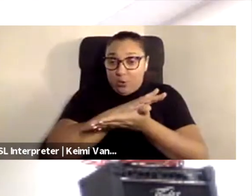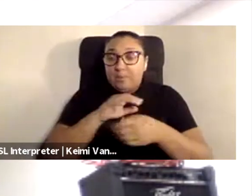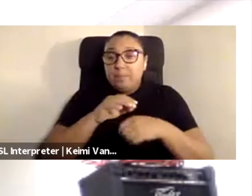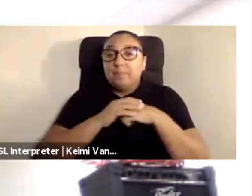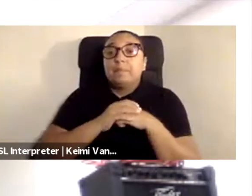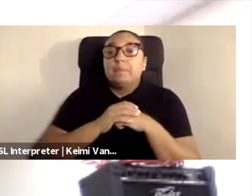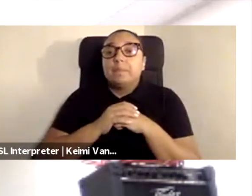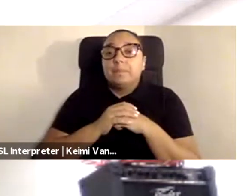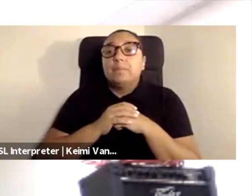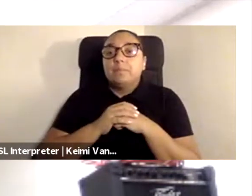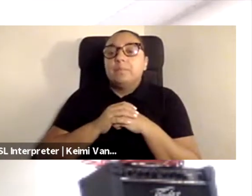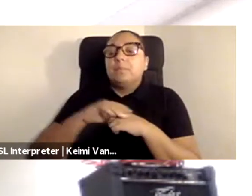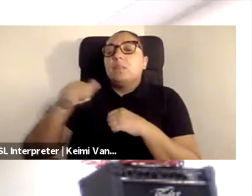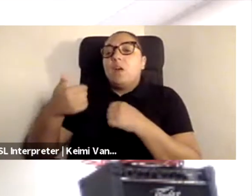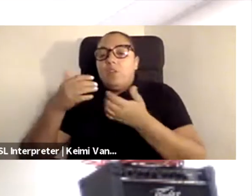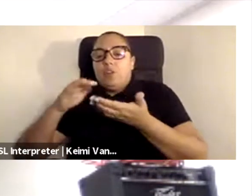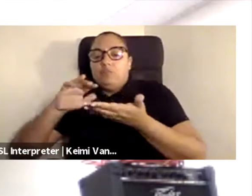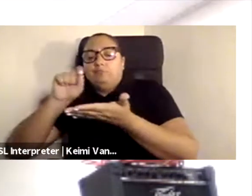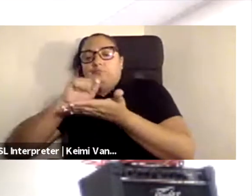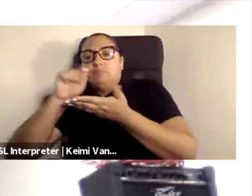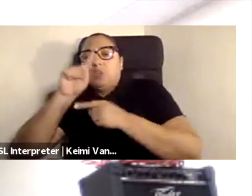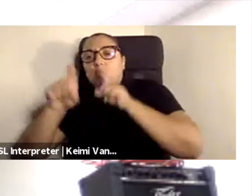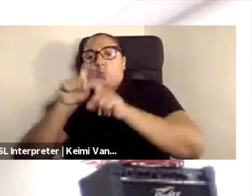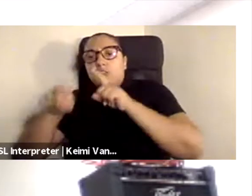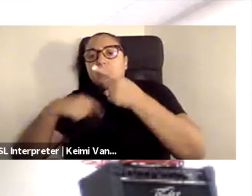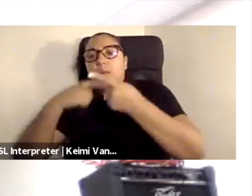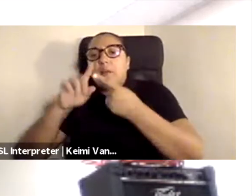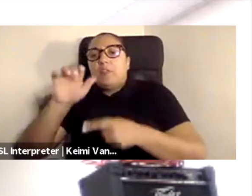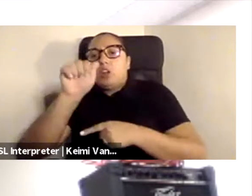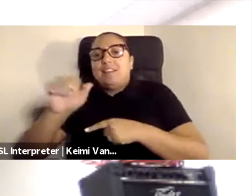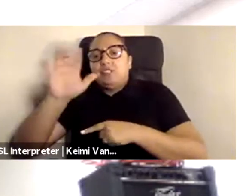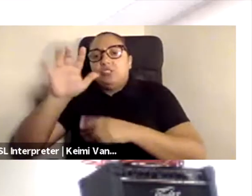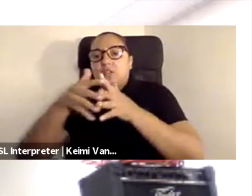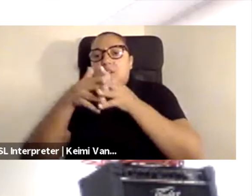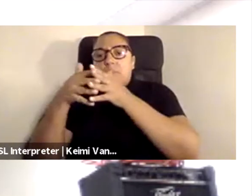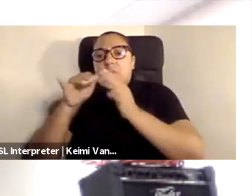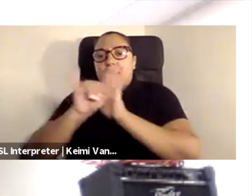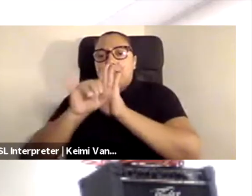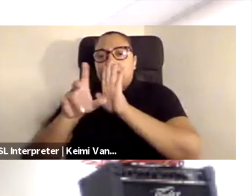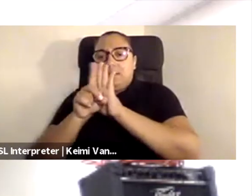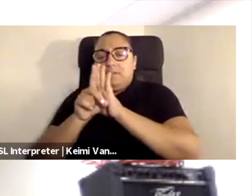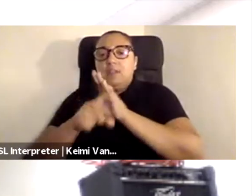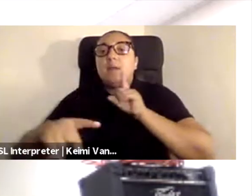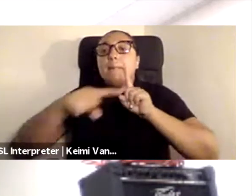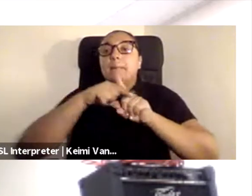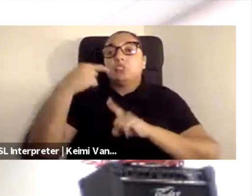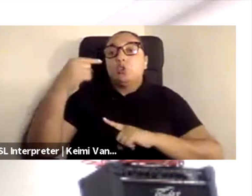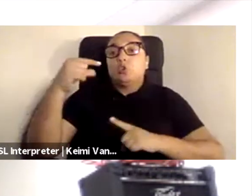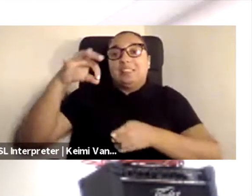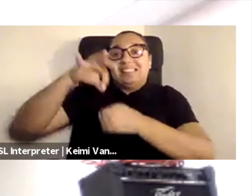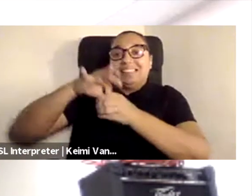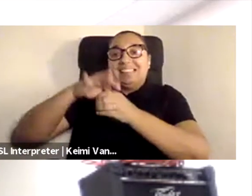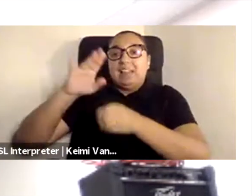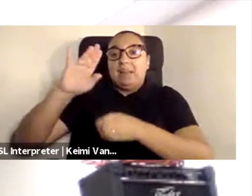similar questions of their Asian American identities in this time, and a green tea bag. The attendees